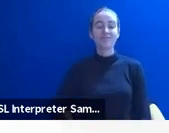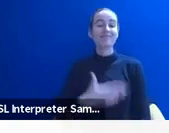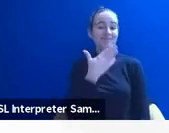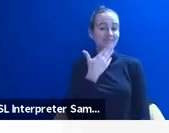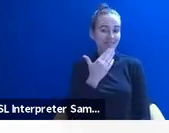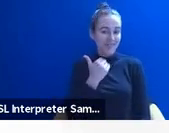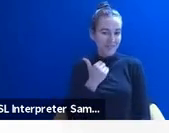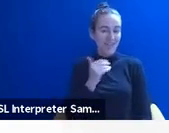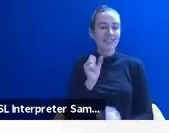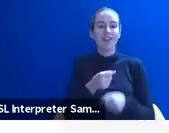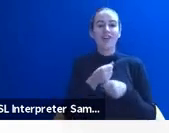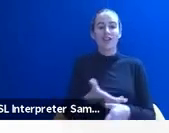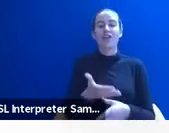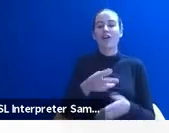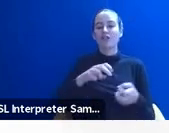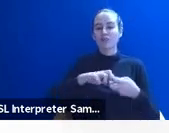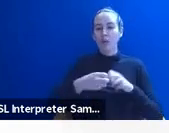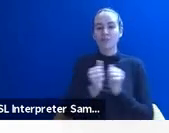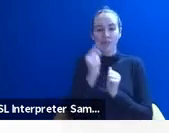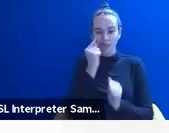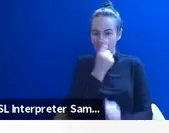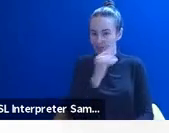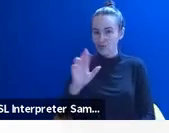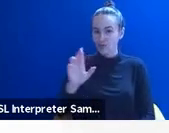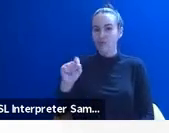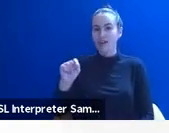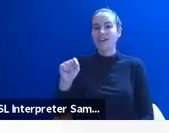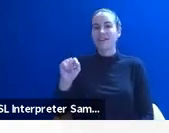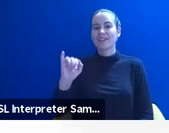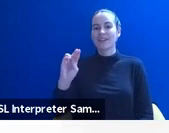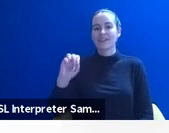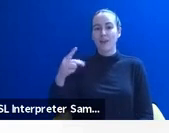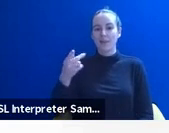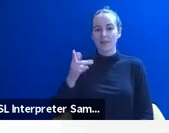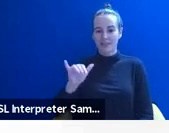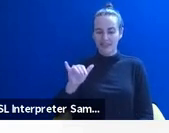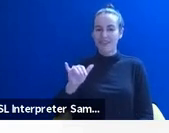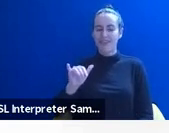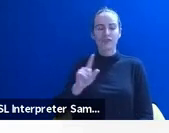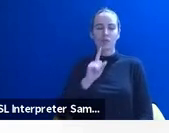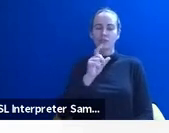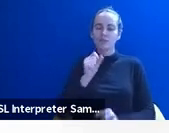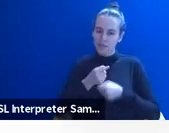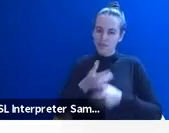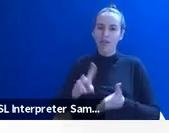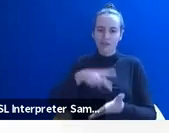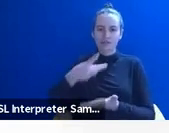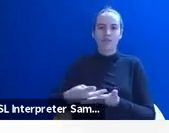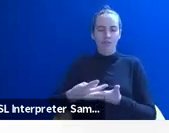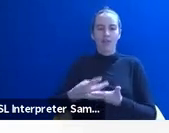causes retinopathy and neuropathy, we can see that this is a perfect storm of fall risk issues when multiple balance systems are